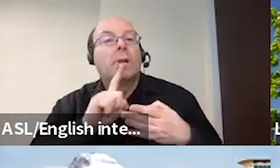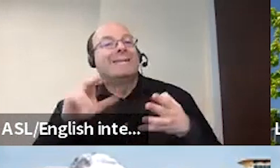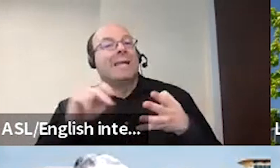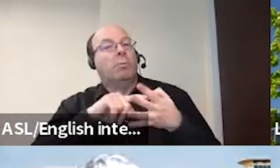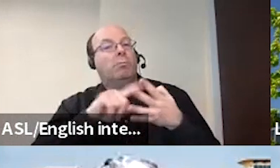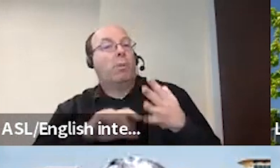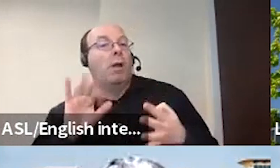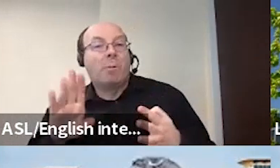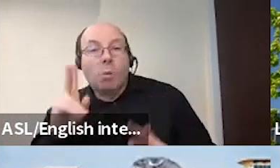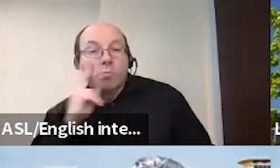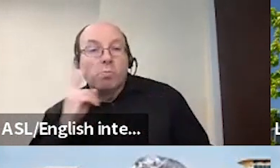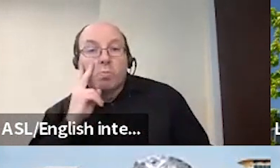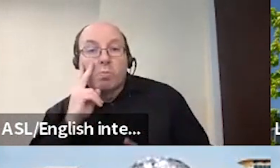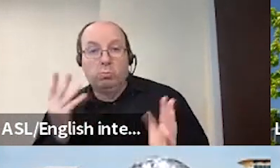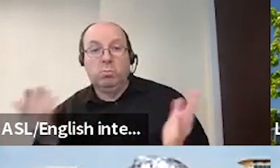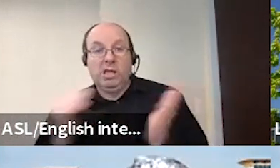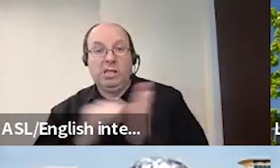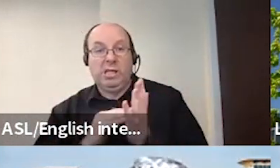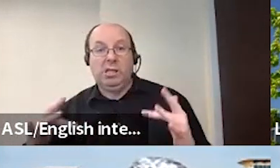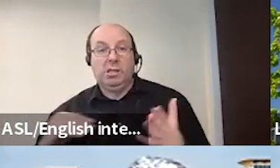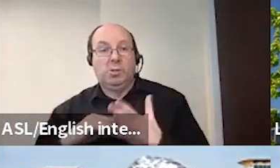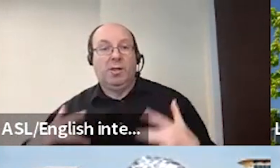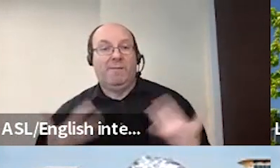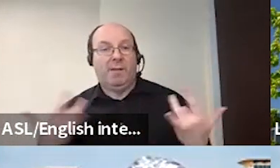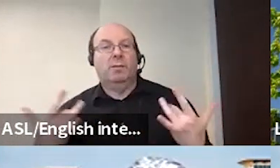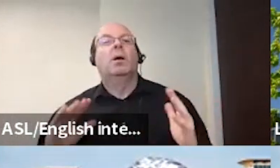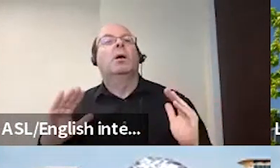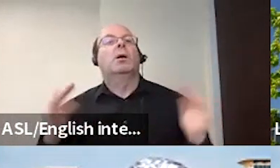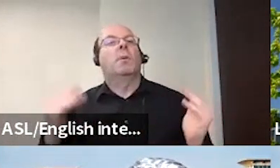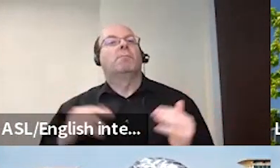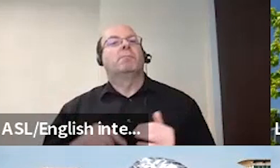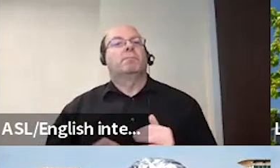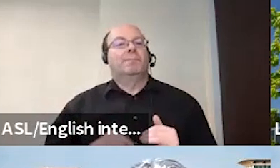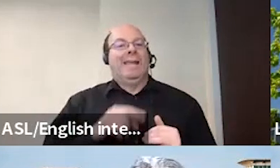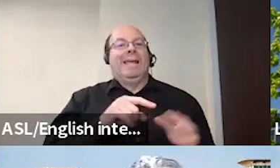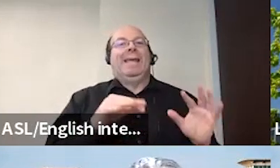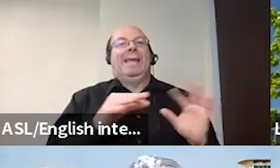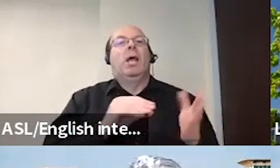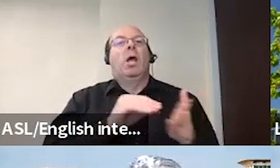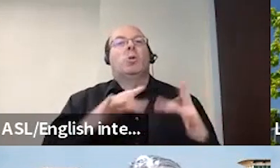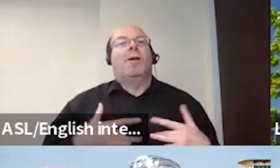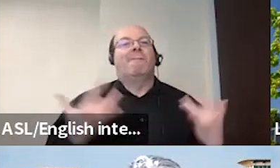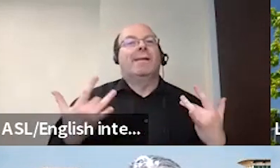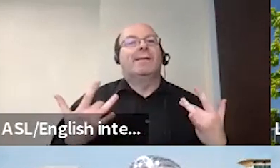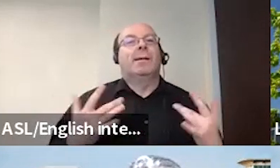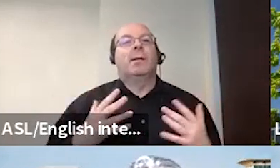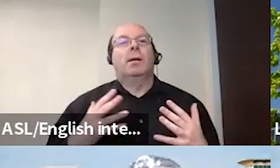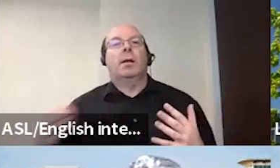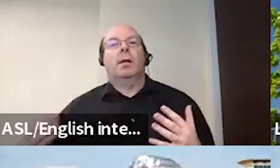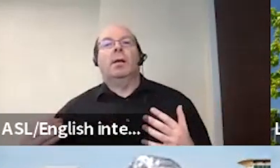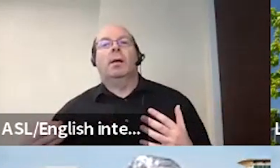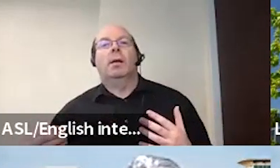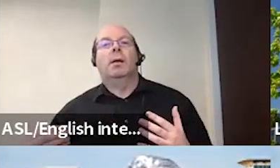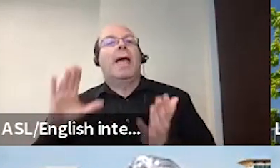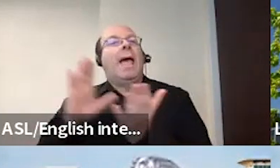want to talk a little bit about is the difference between what he talked about as student events and what we consider to